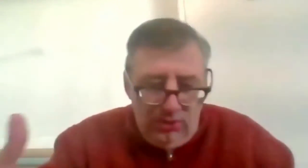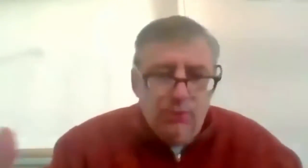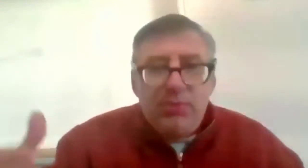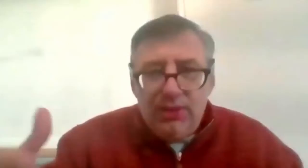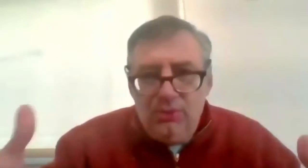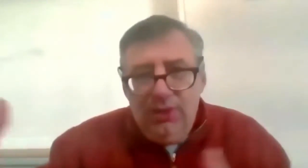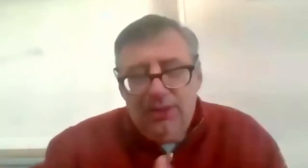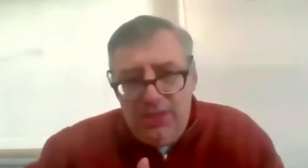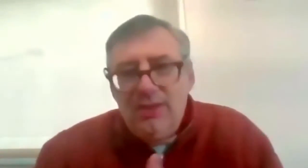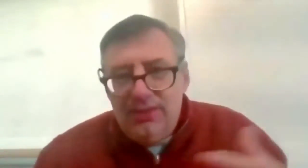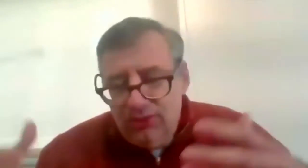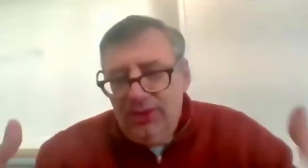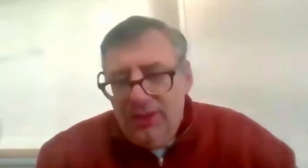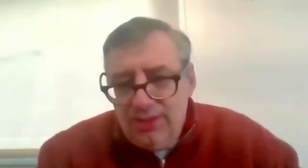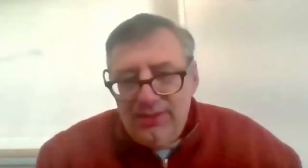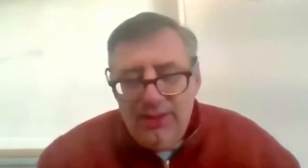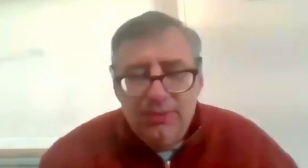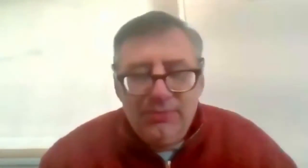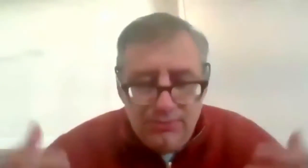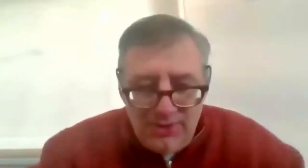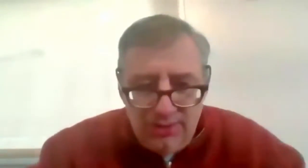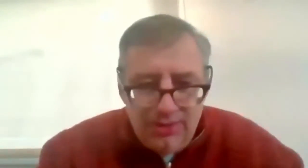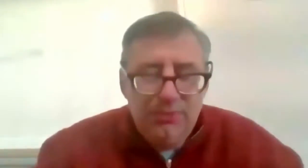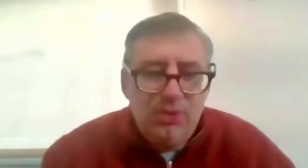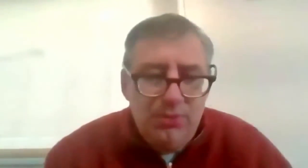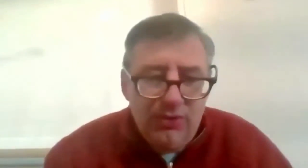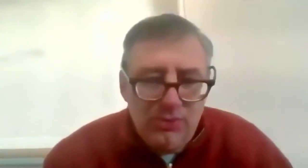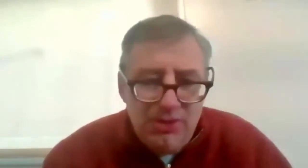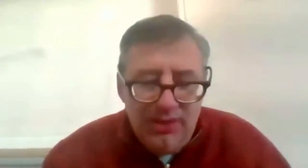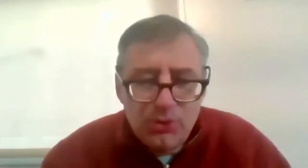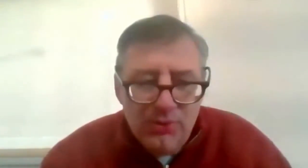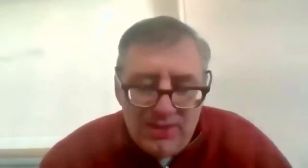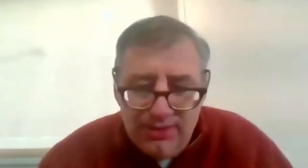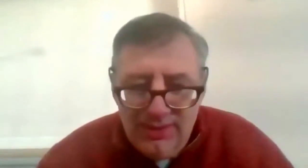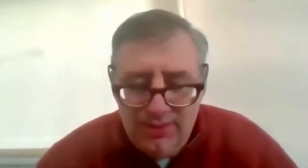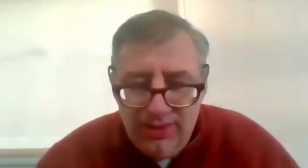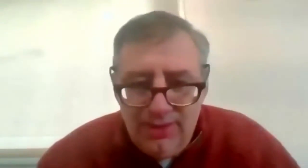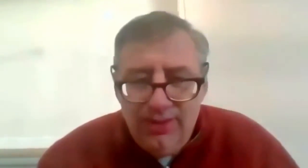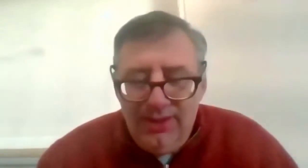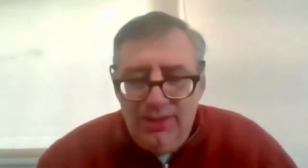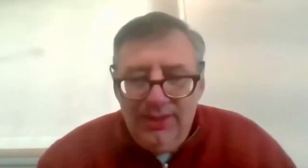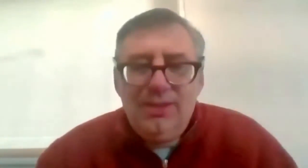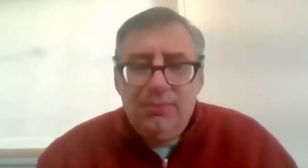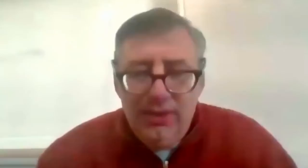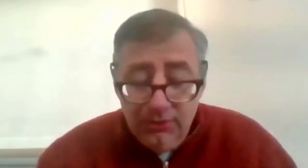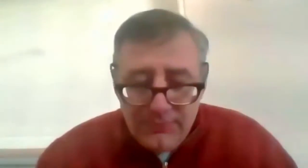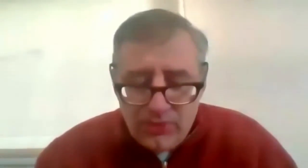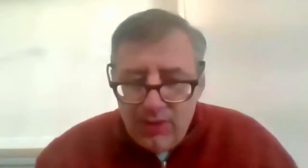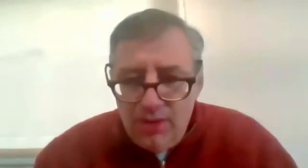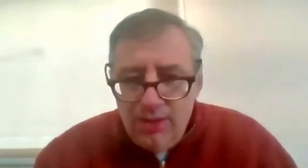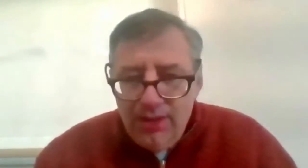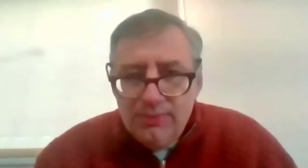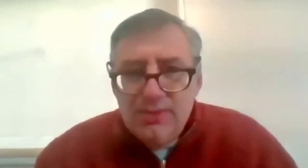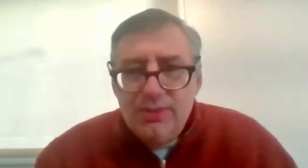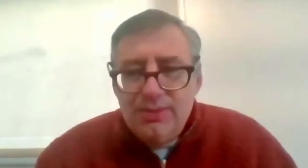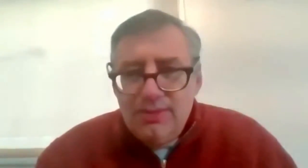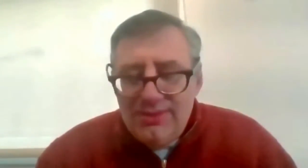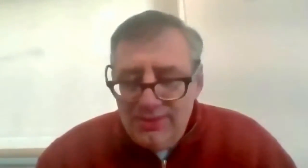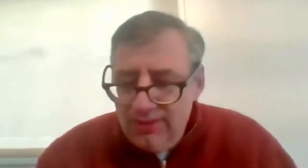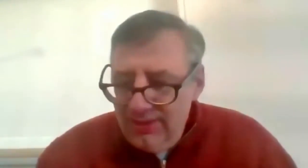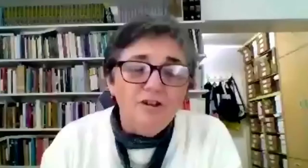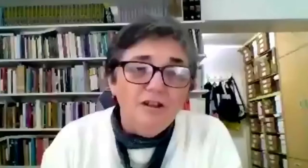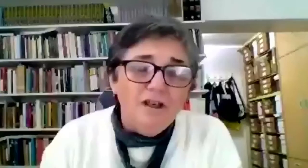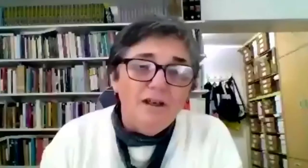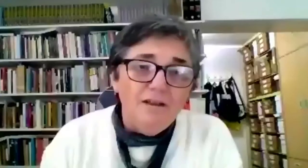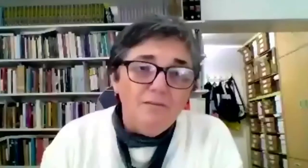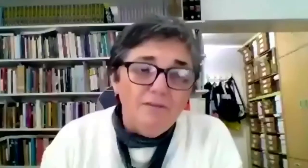eugenics codification of the law. This was the subject matter of Marisa, who can delve much more into